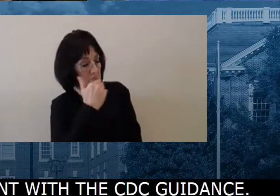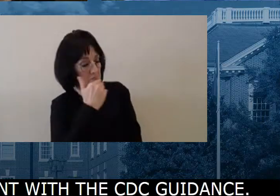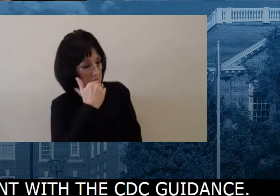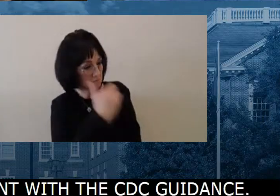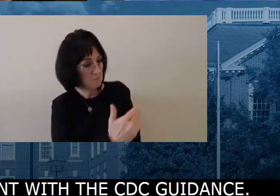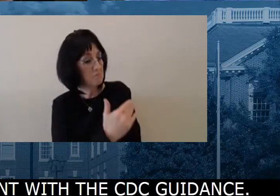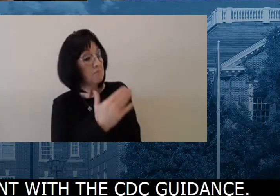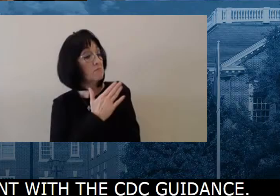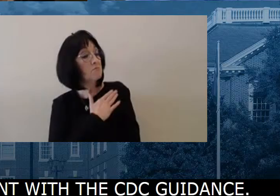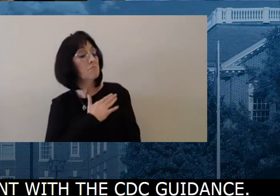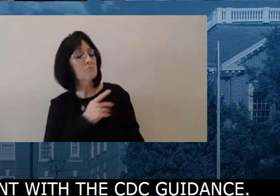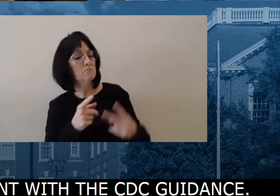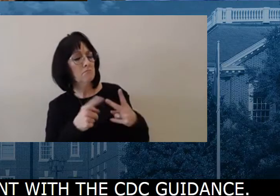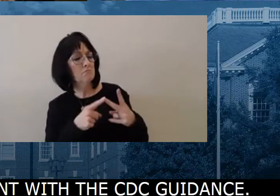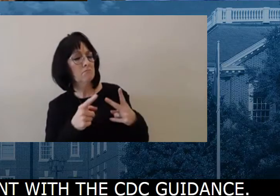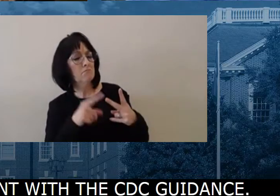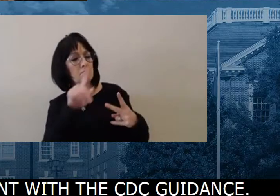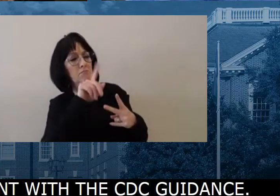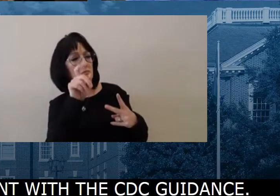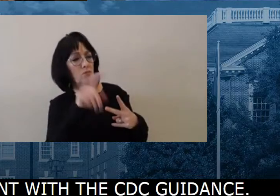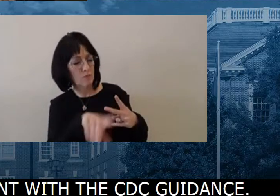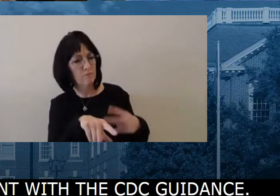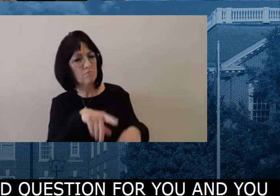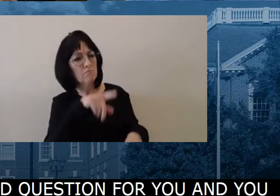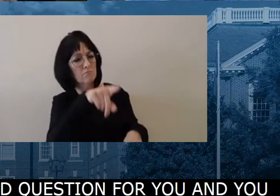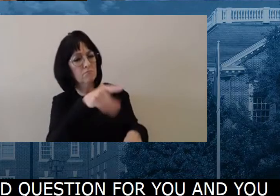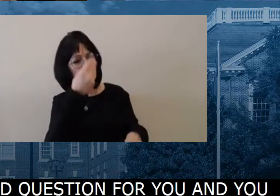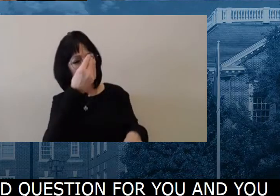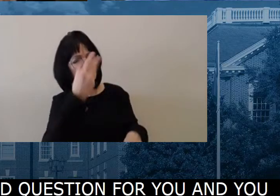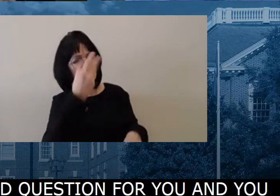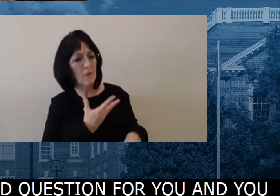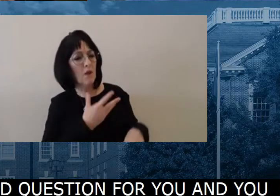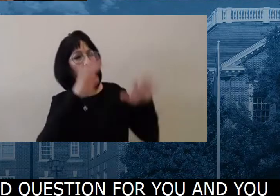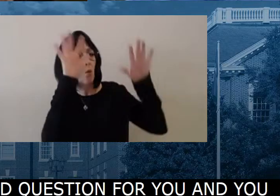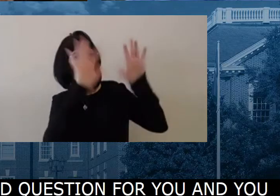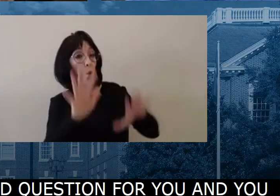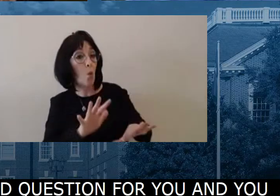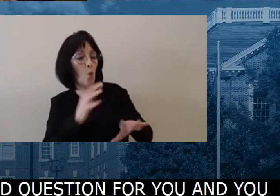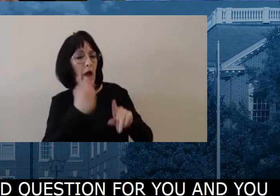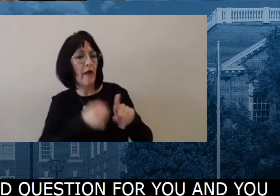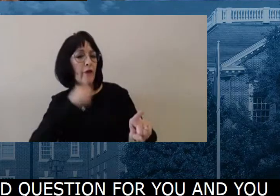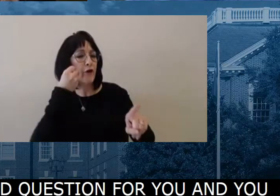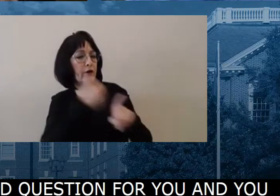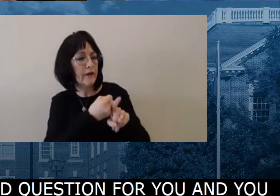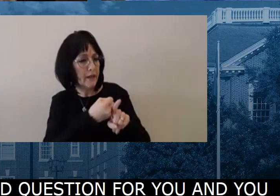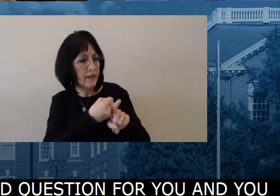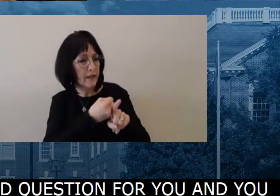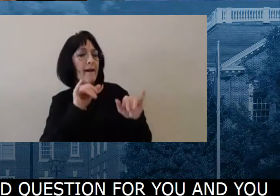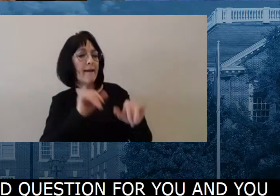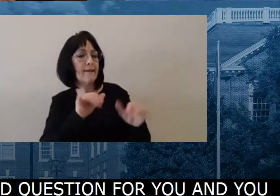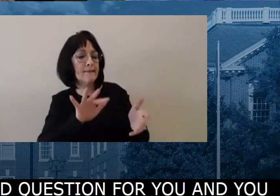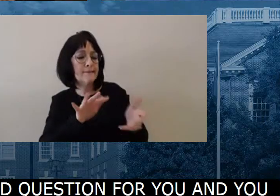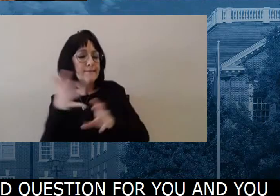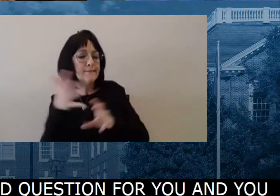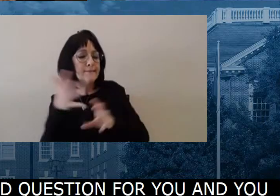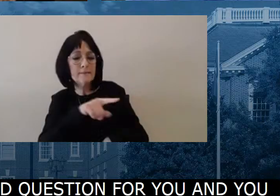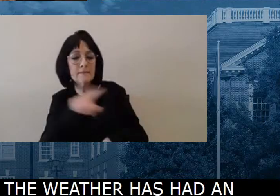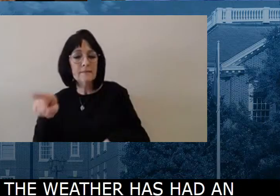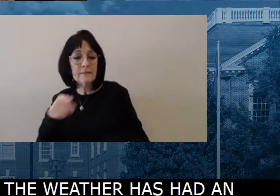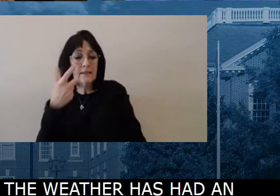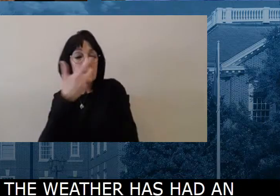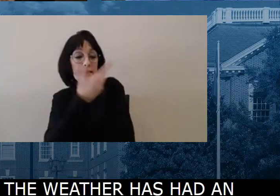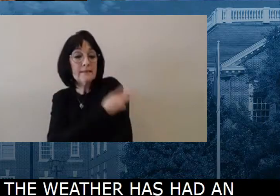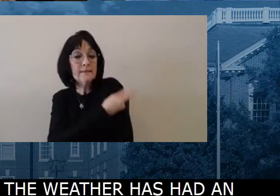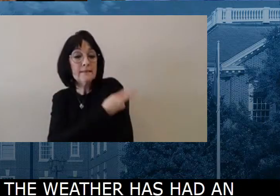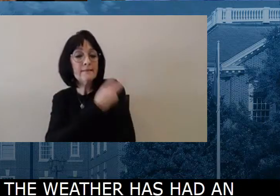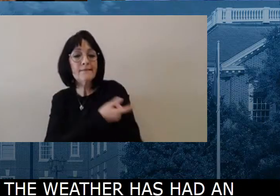that the weather has had an impact on having that number of unused doses increase. But that weather was 3 weeks